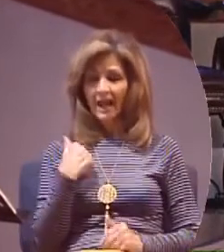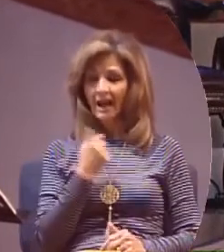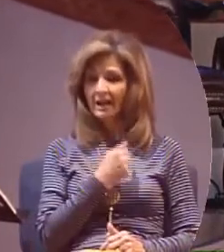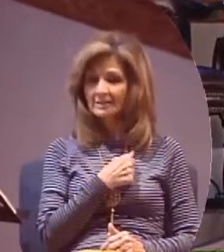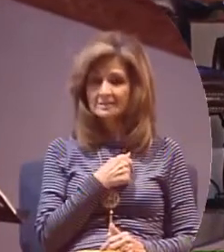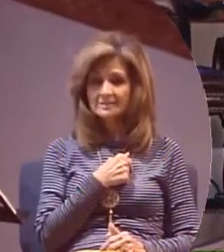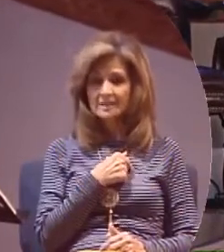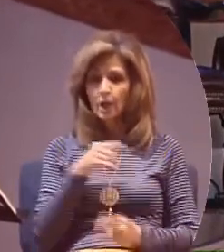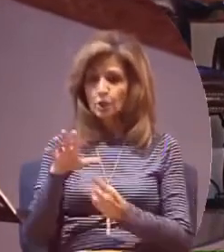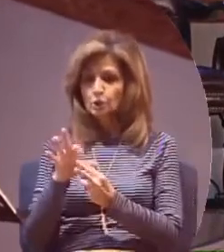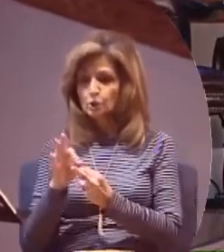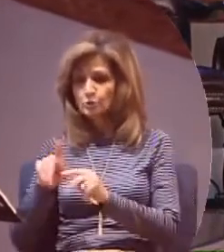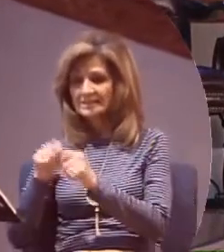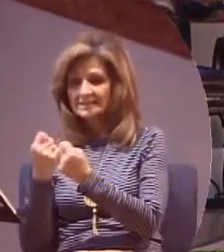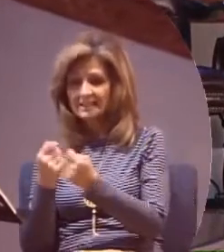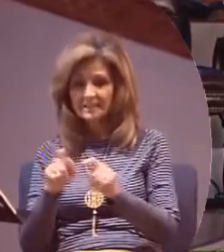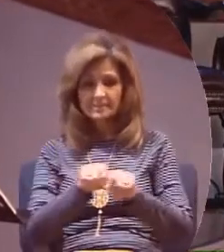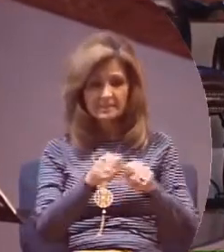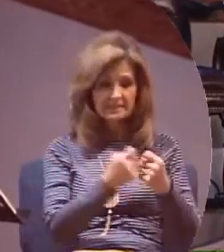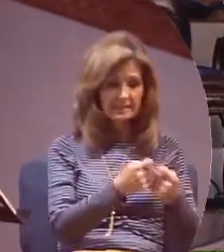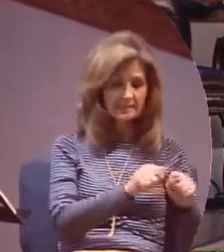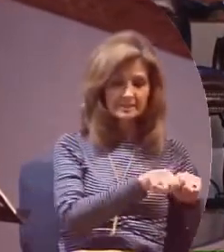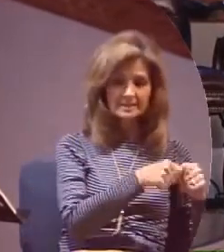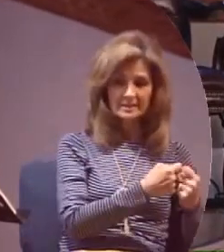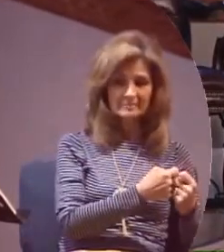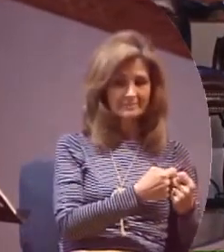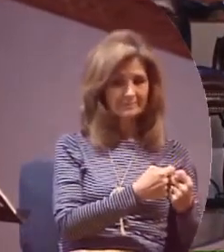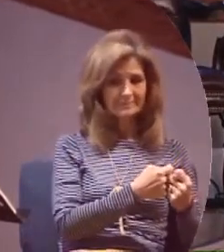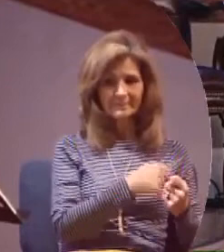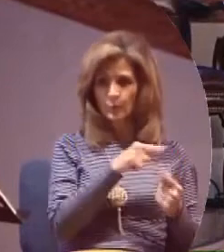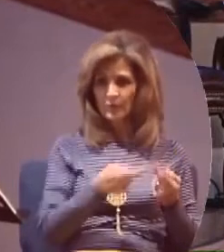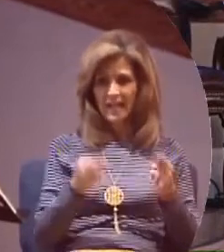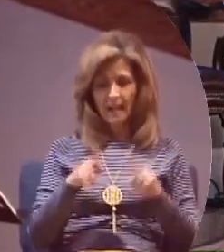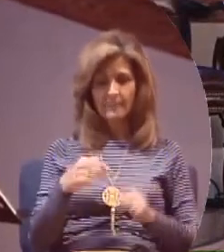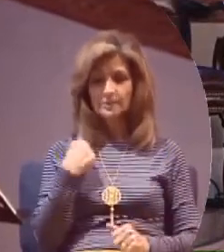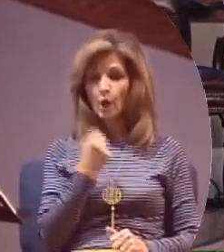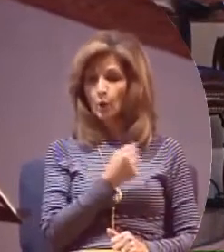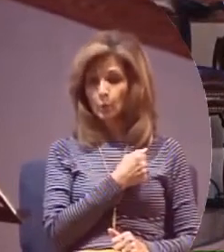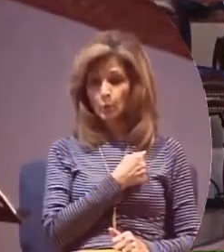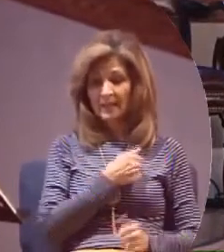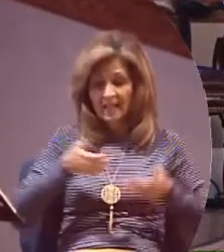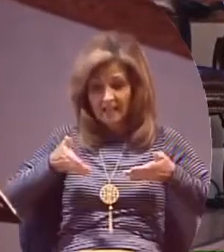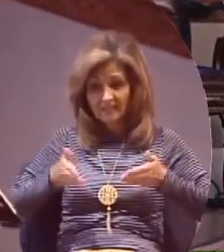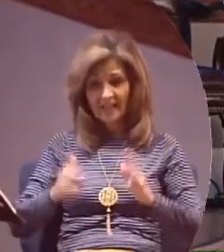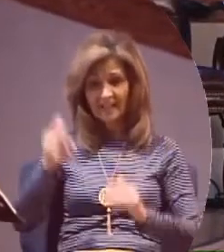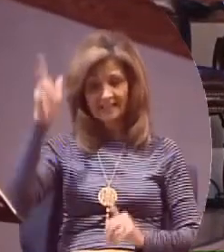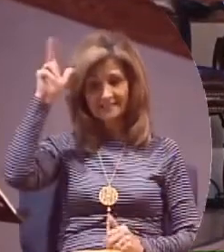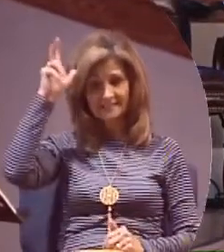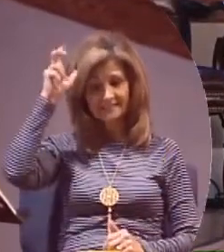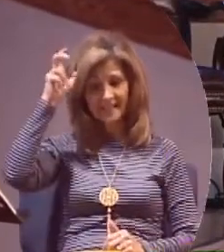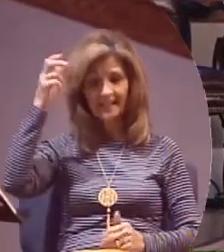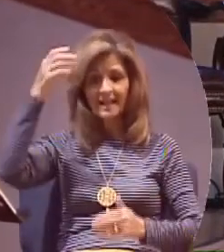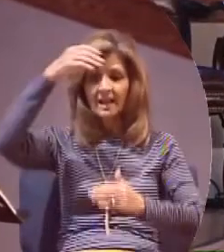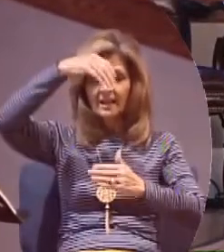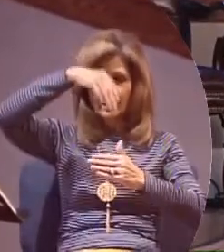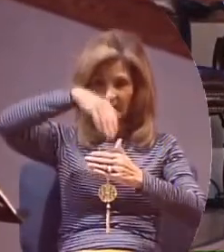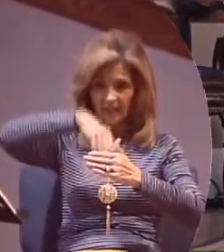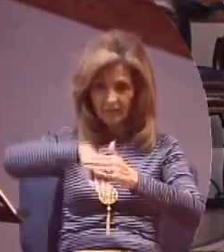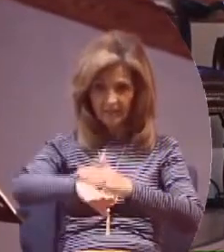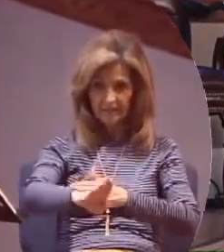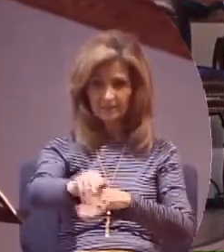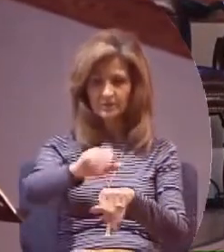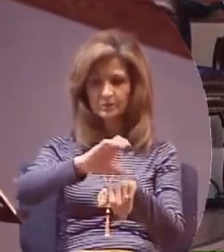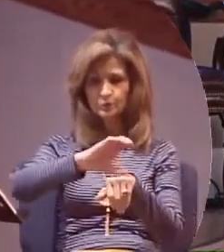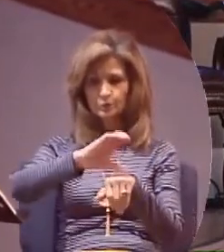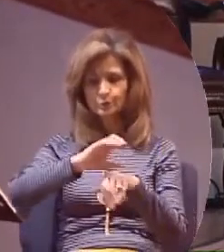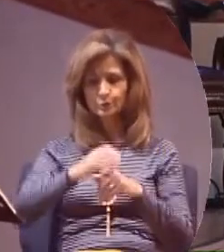to choose up sides. You let all that happen. And friend, I'm here to tell you, we have given the devil place inside of our